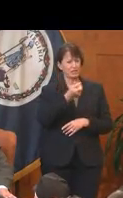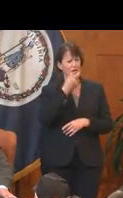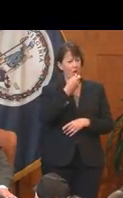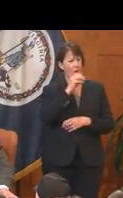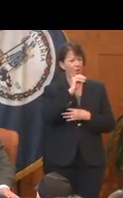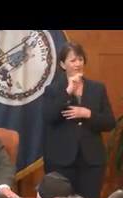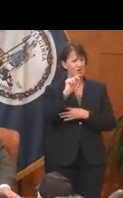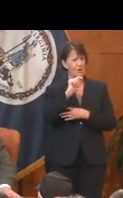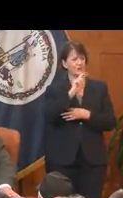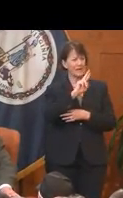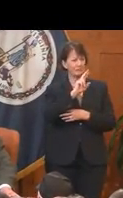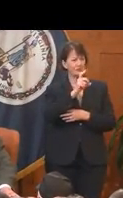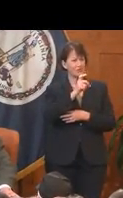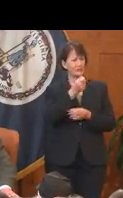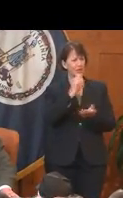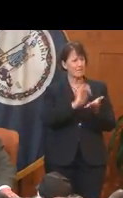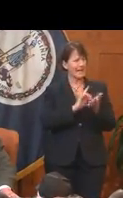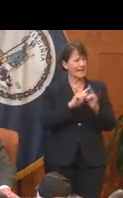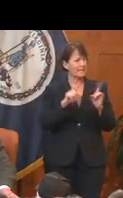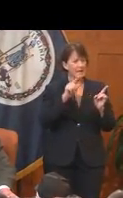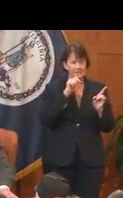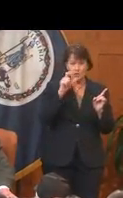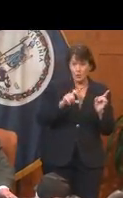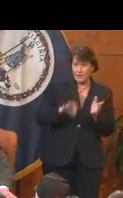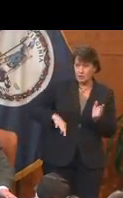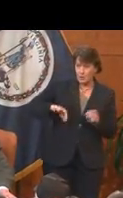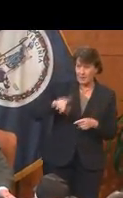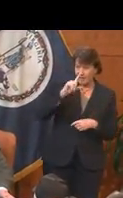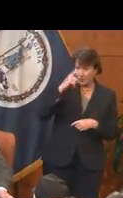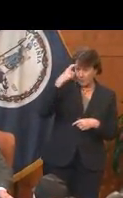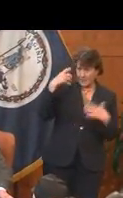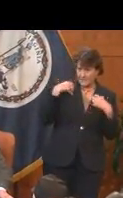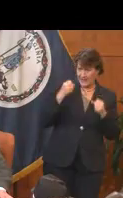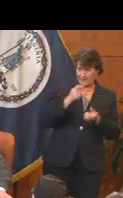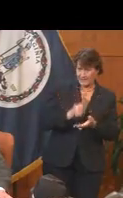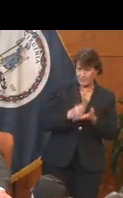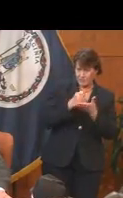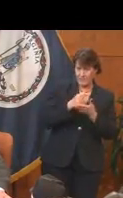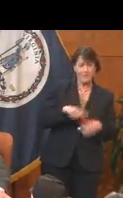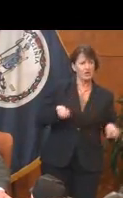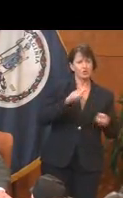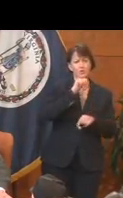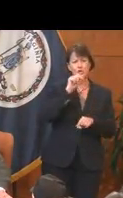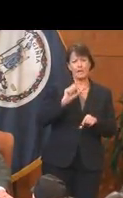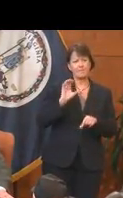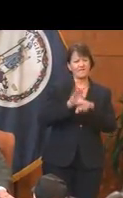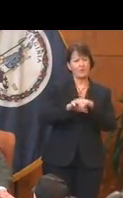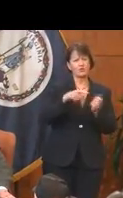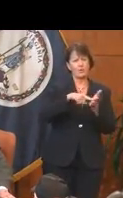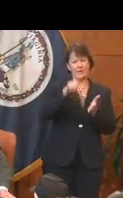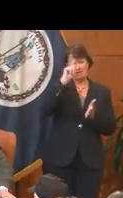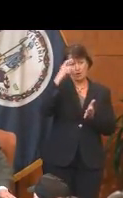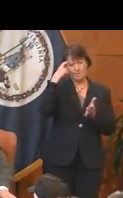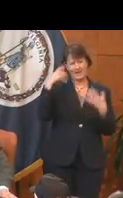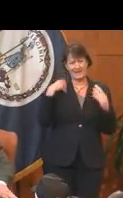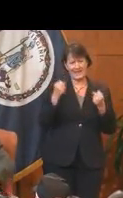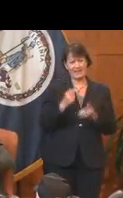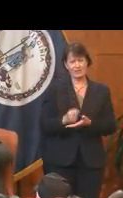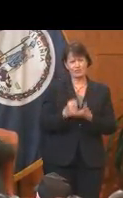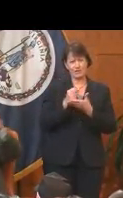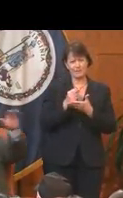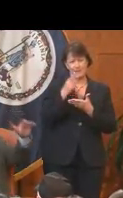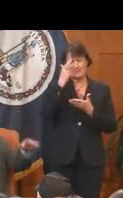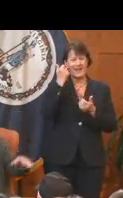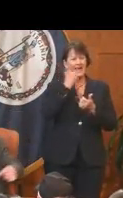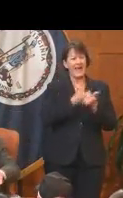overdosed on. But if you do not need to pay for mental health treatment, you shouldn't be forced to pay for mental health treatment. Because if